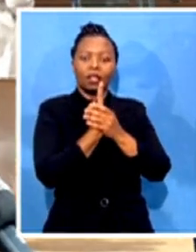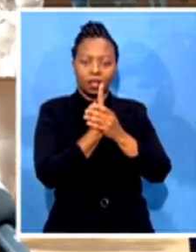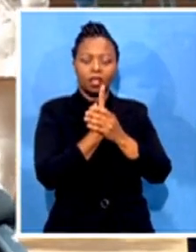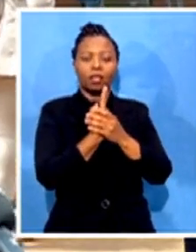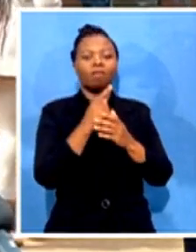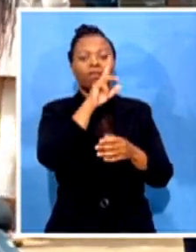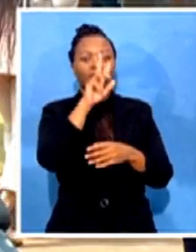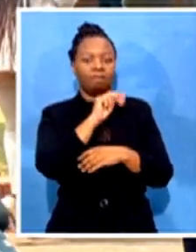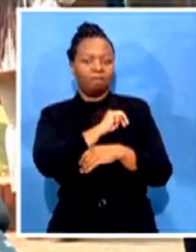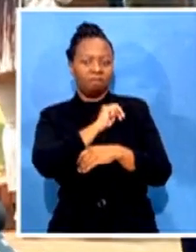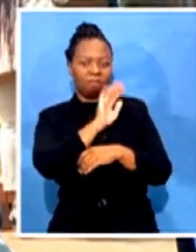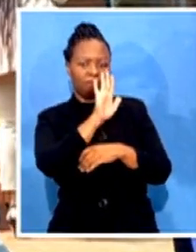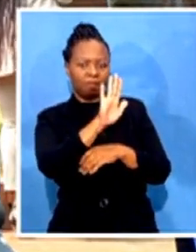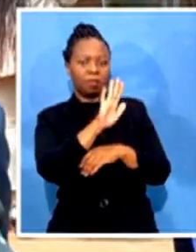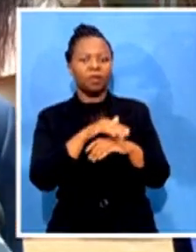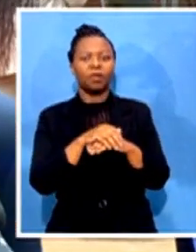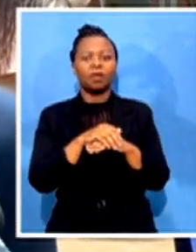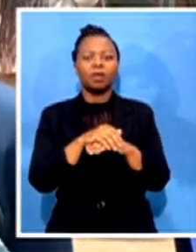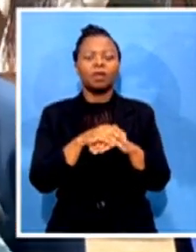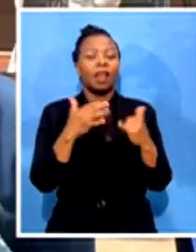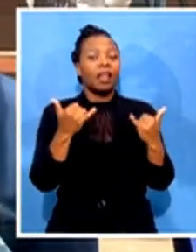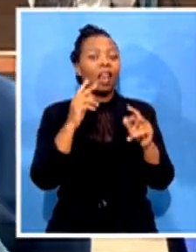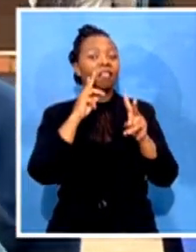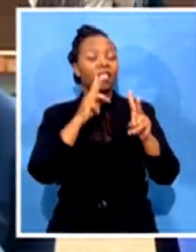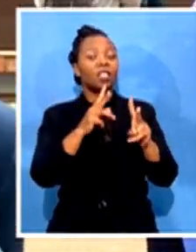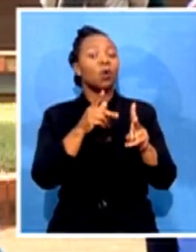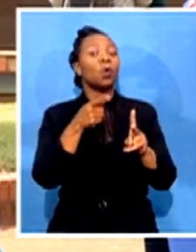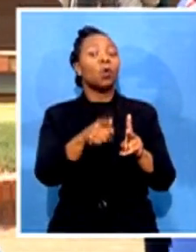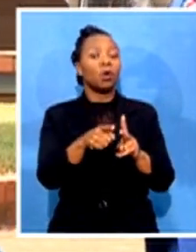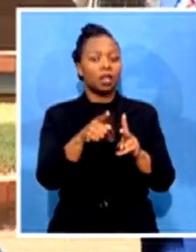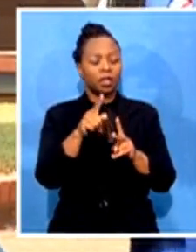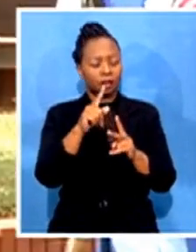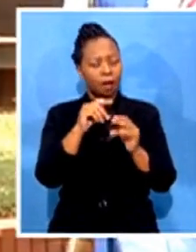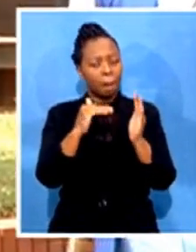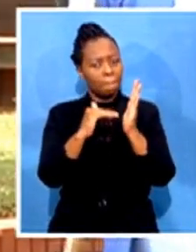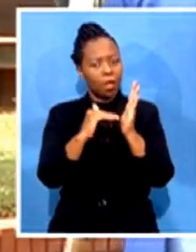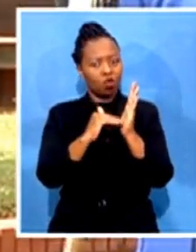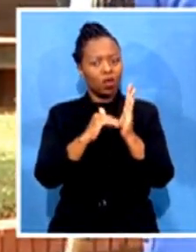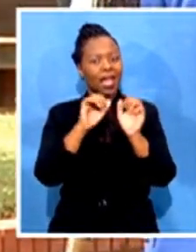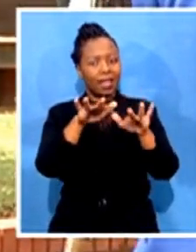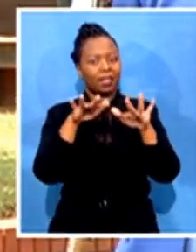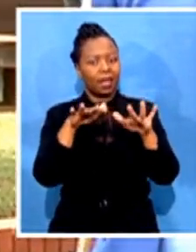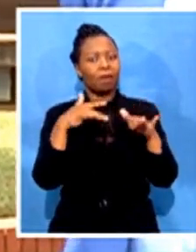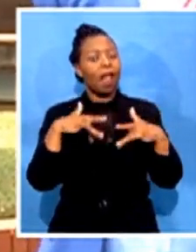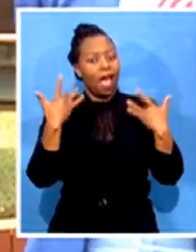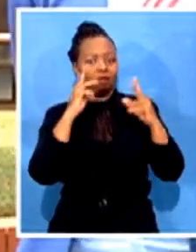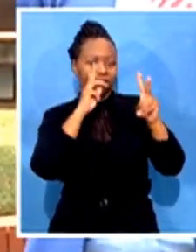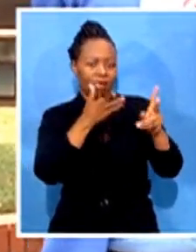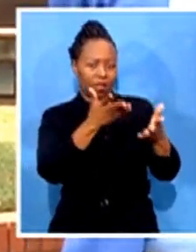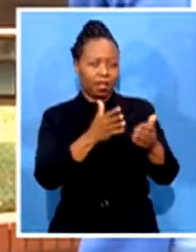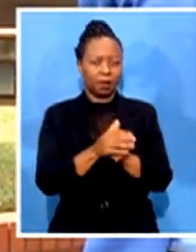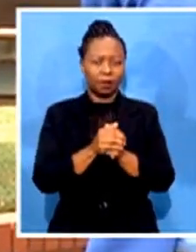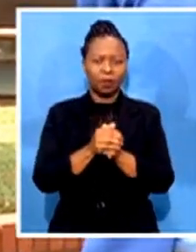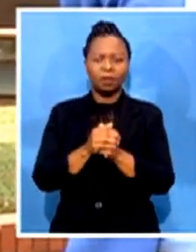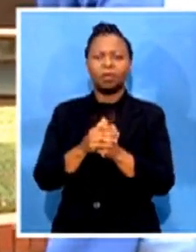Mshengu are visiting a matric exam marking center in Umlazi in Durban. Let's go there live. Instructed MECPLA to engage with